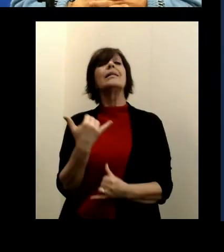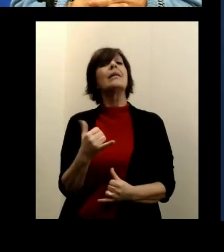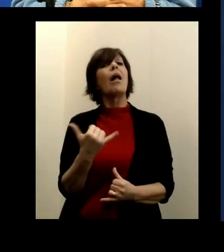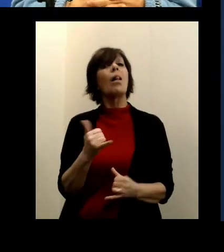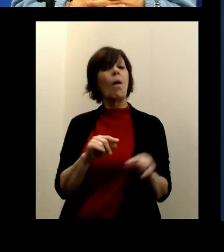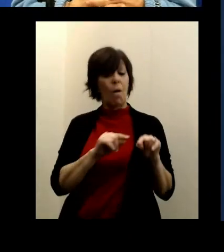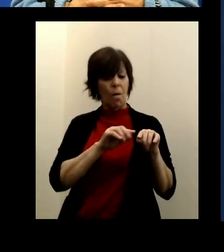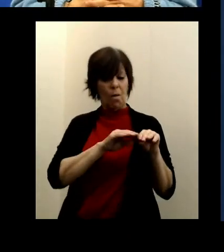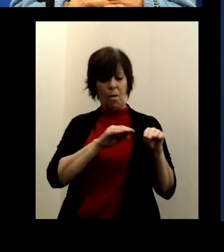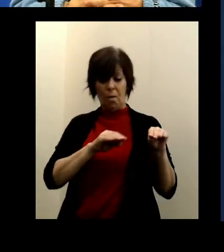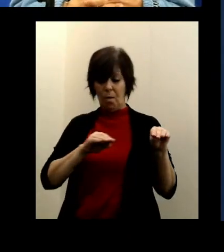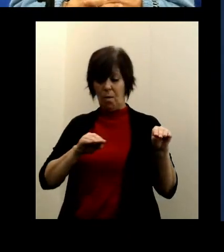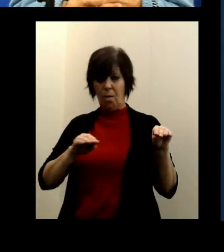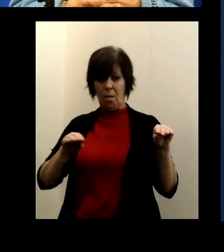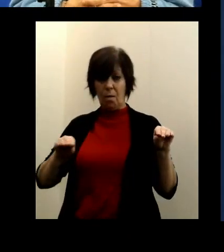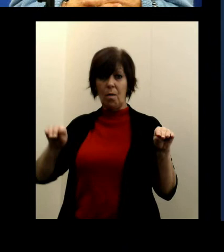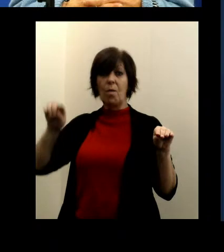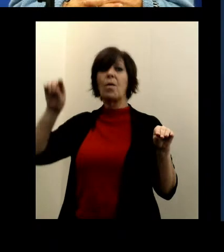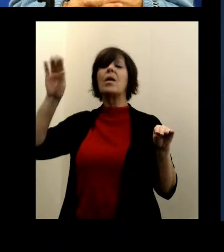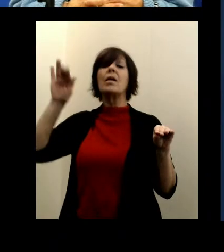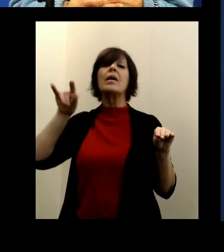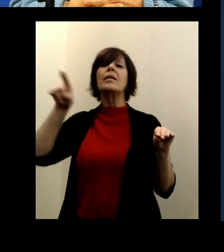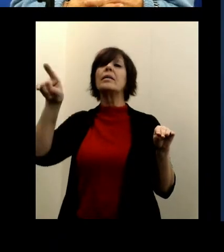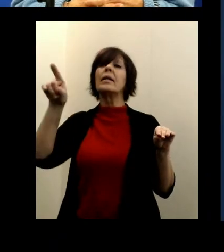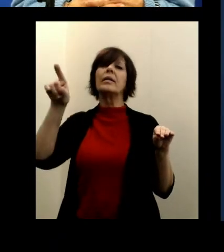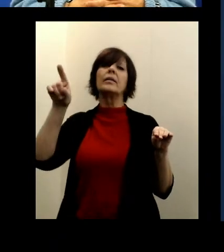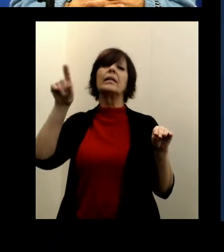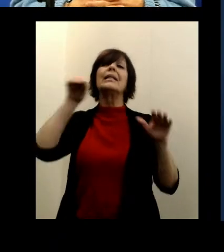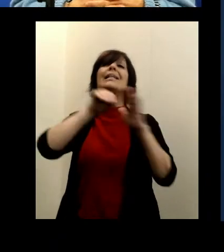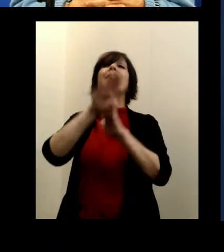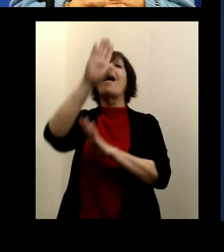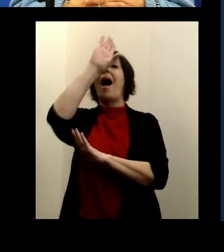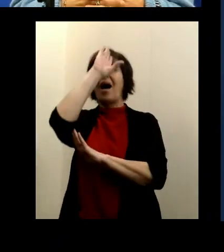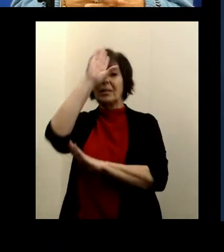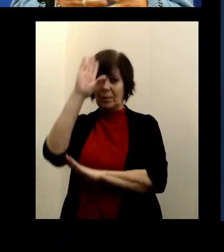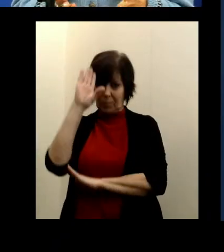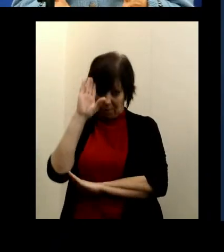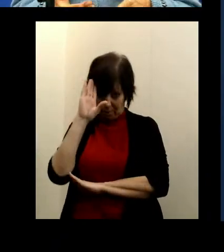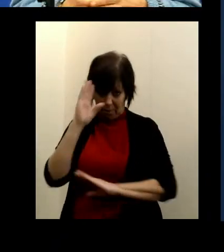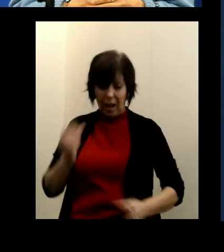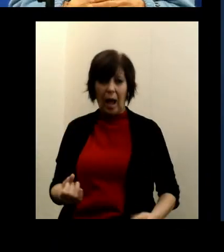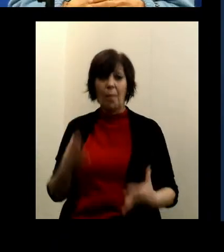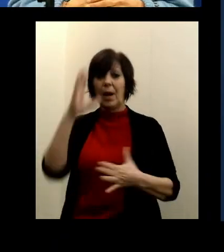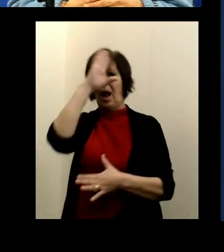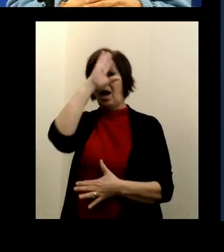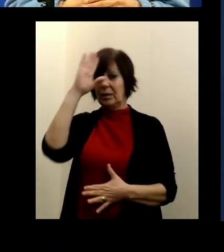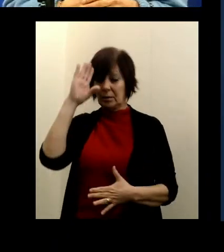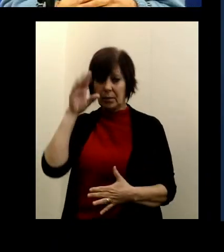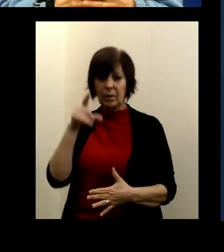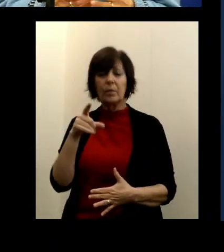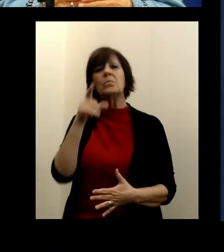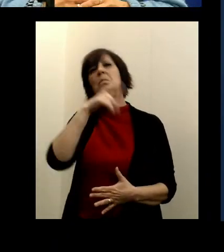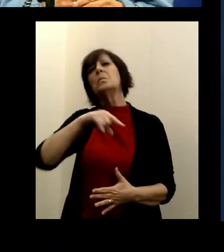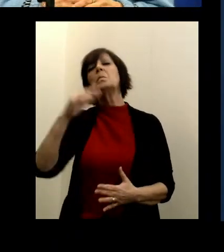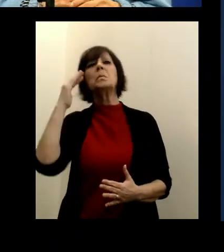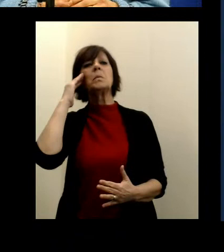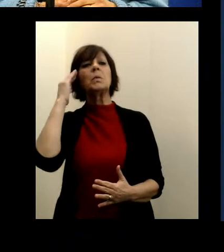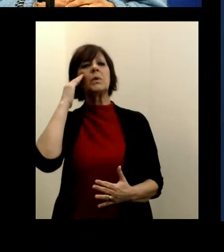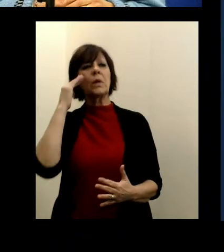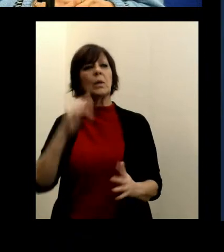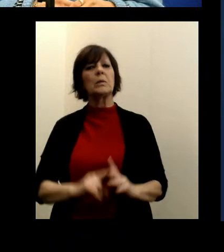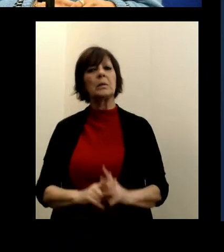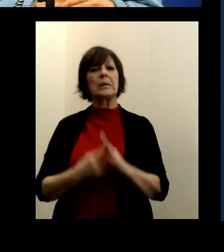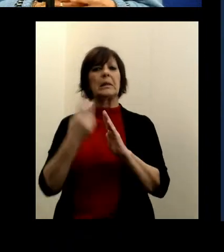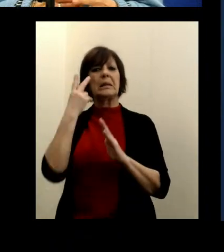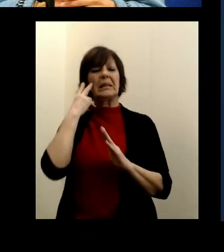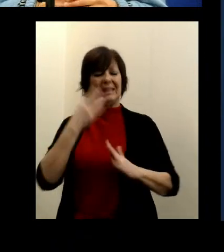the census of COVID-19 in the hospital. So we are all familiar that what we've started to see at